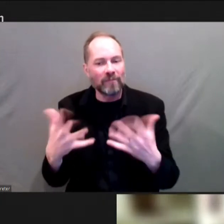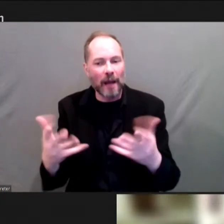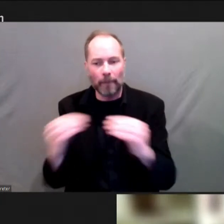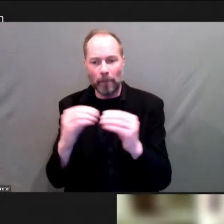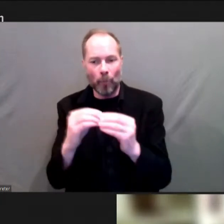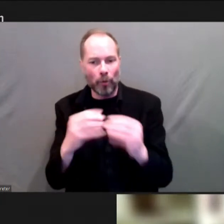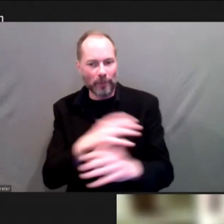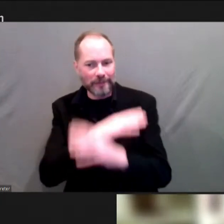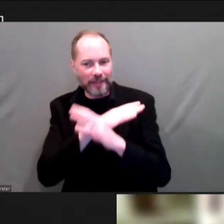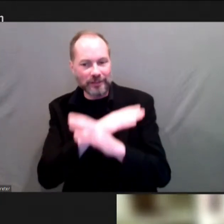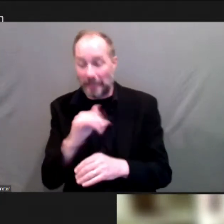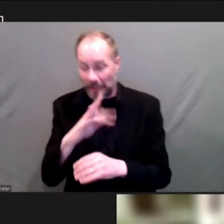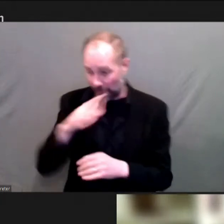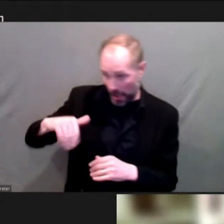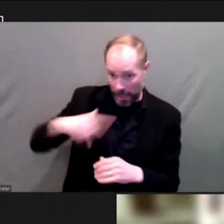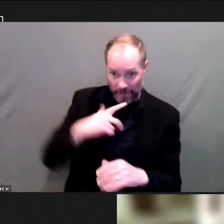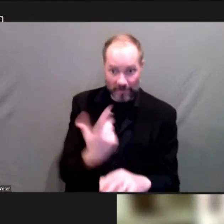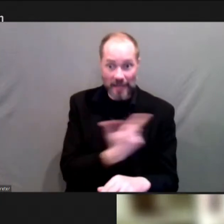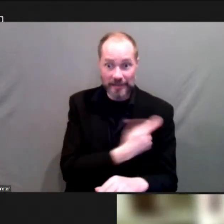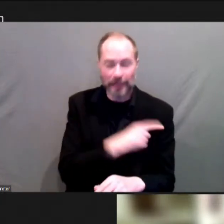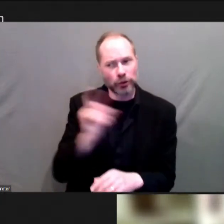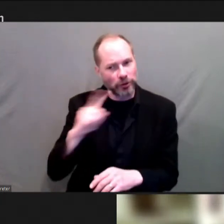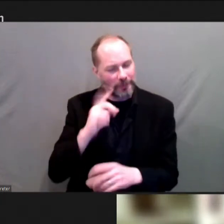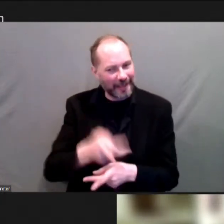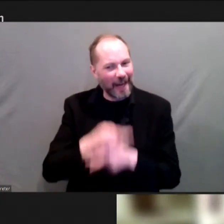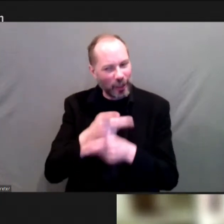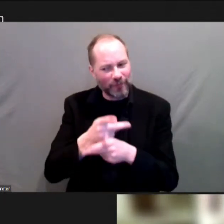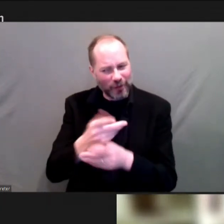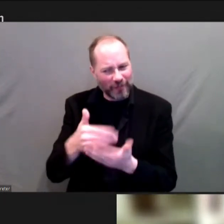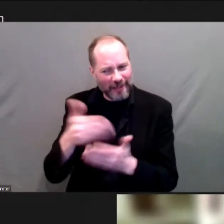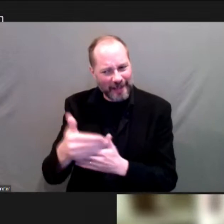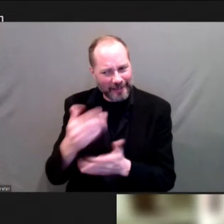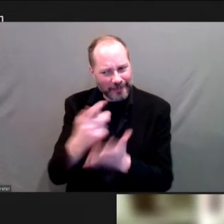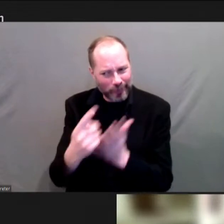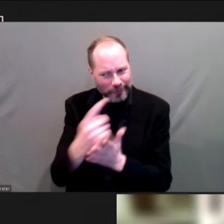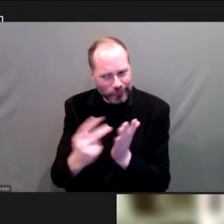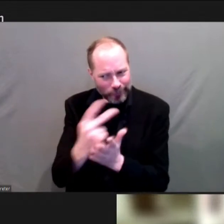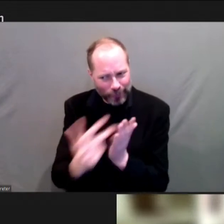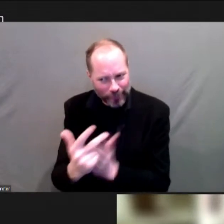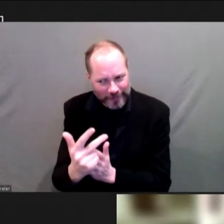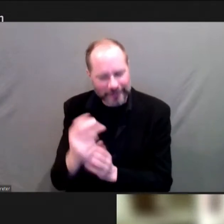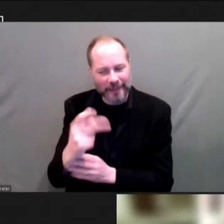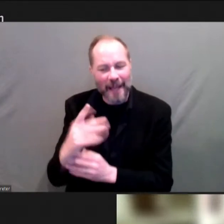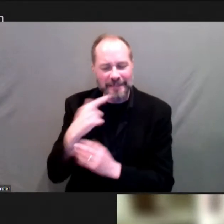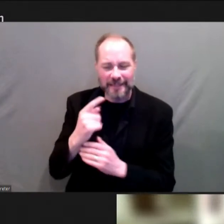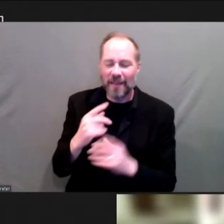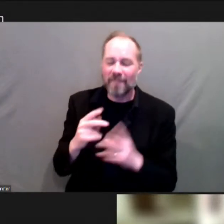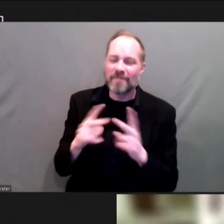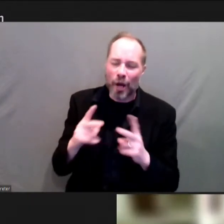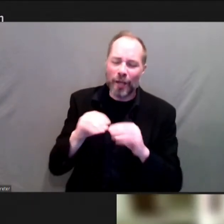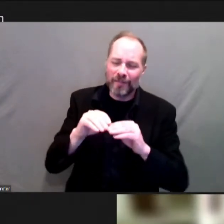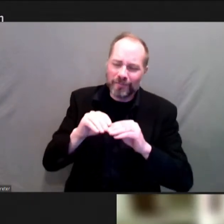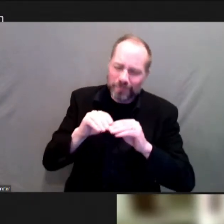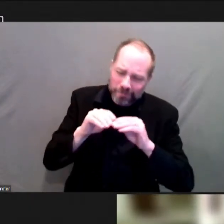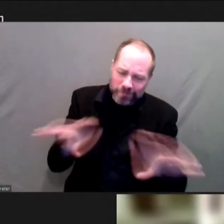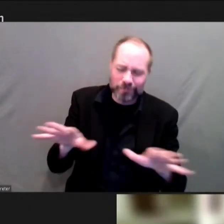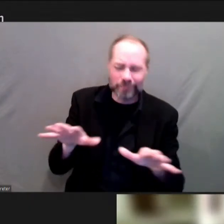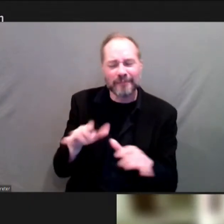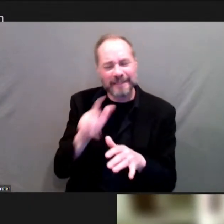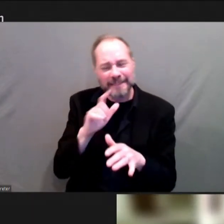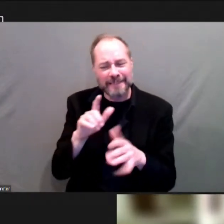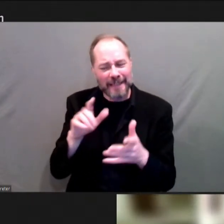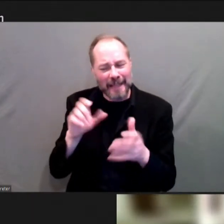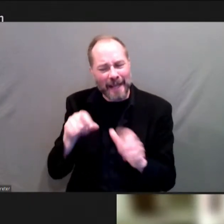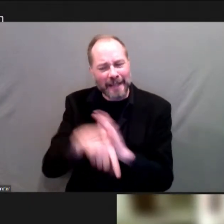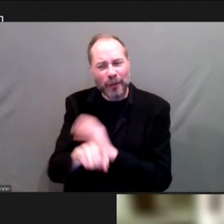been vaccinated, you should be very careful over the next few weeks. We have a very contagious variant, deadly if you're unvaccinated,